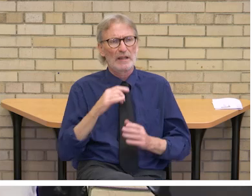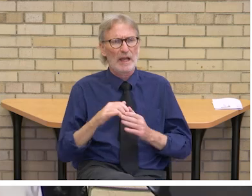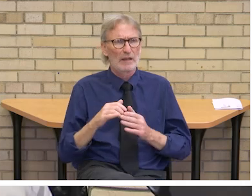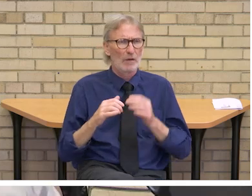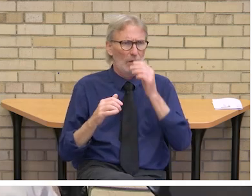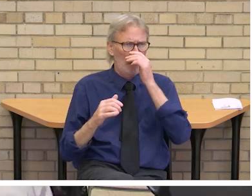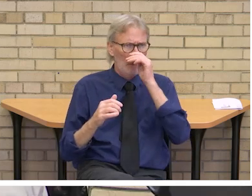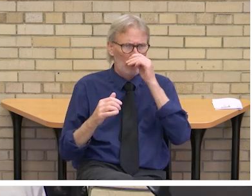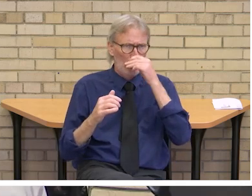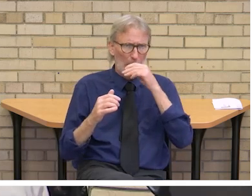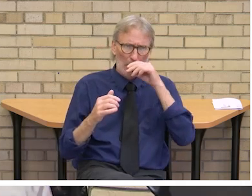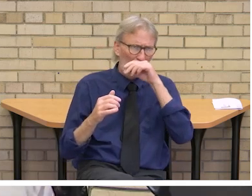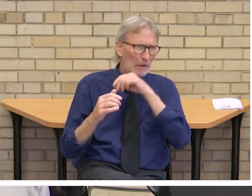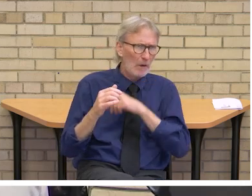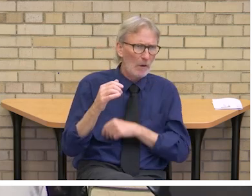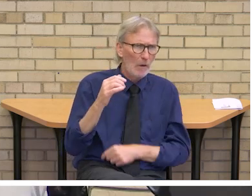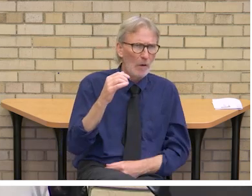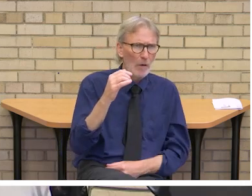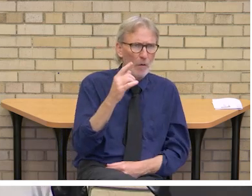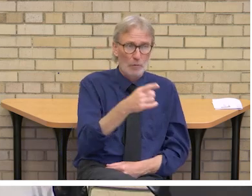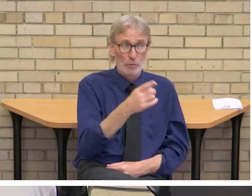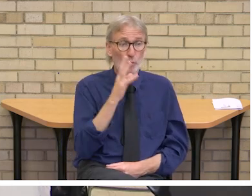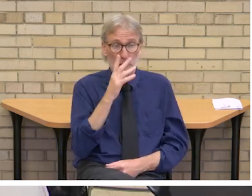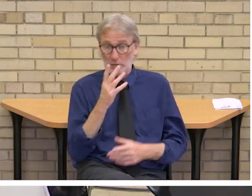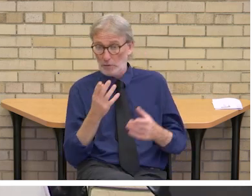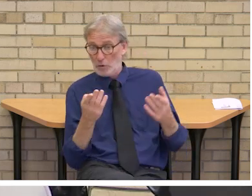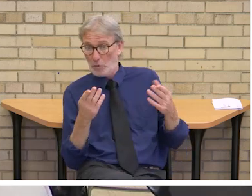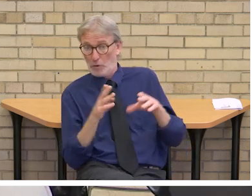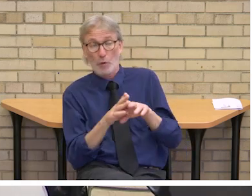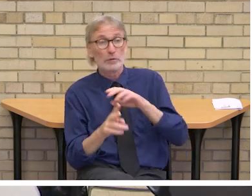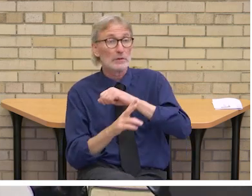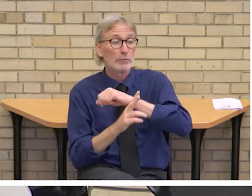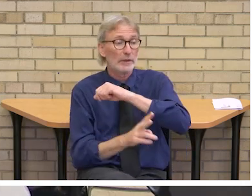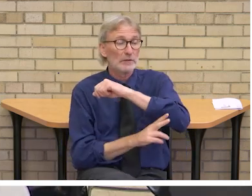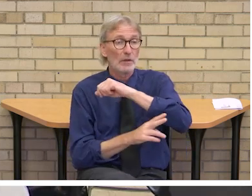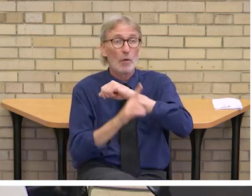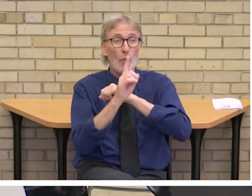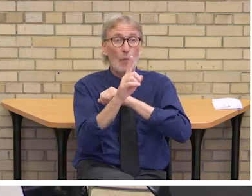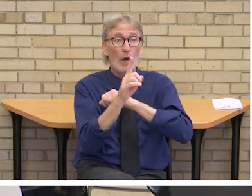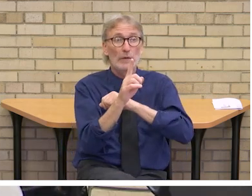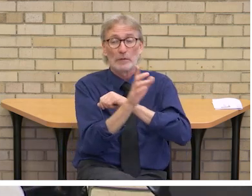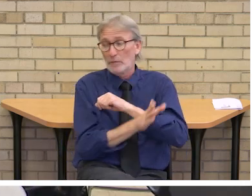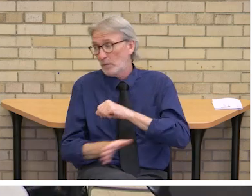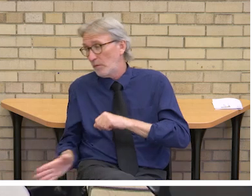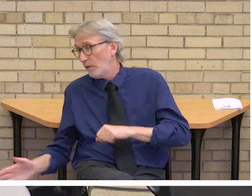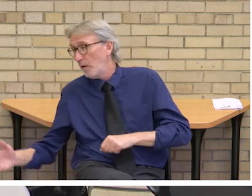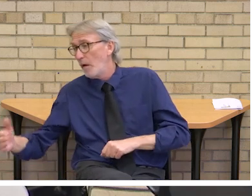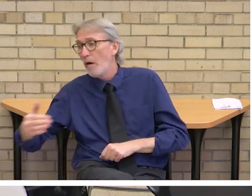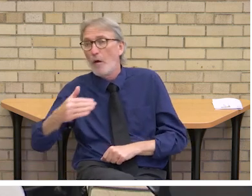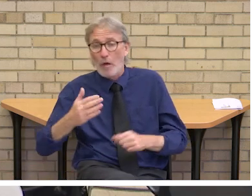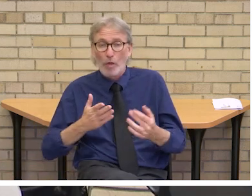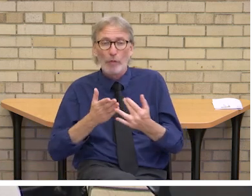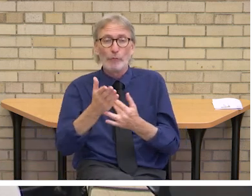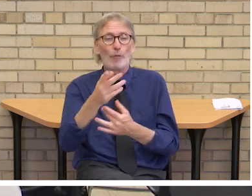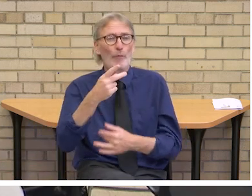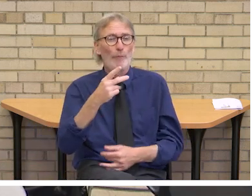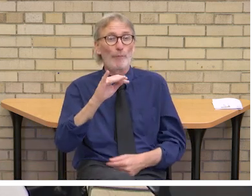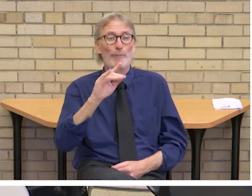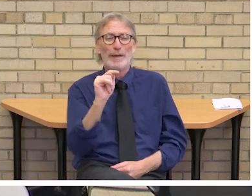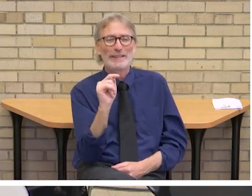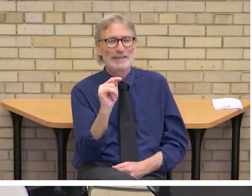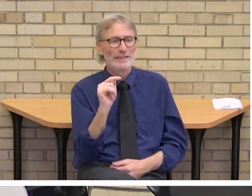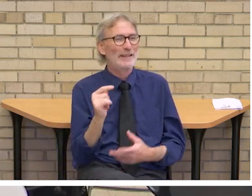routes was, once you close the bridge, one of the detours is going to be through Pitt's campus. Is Pitt